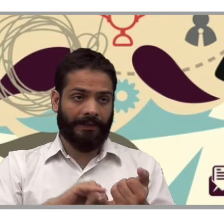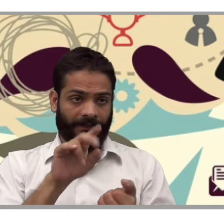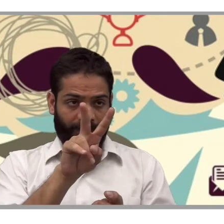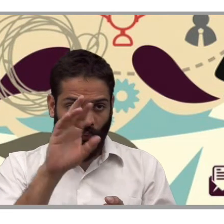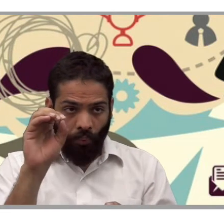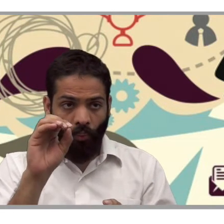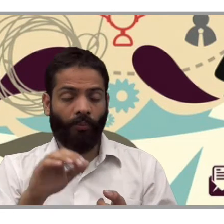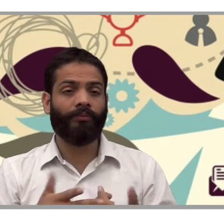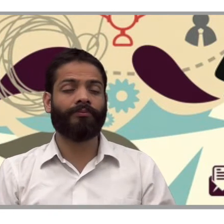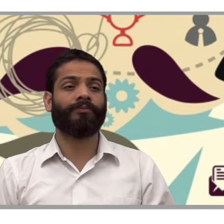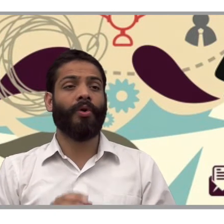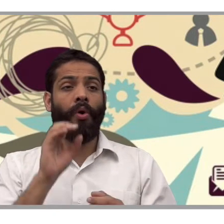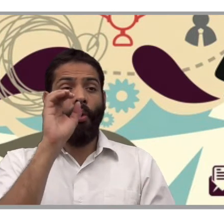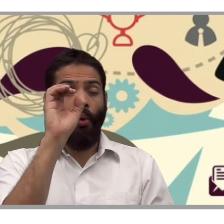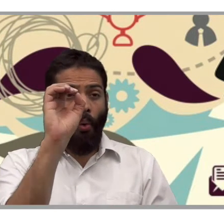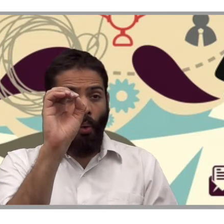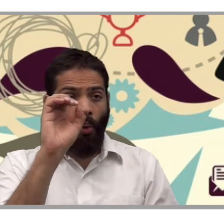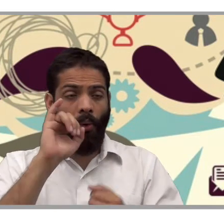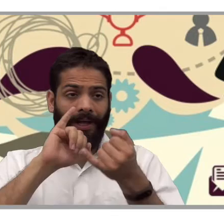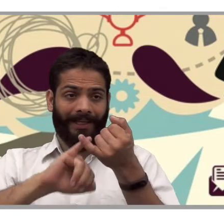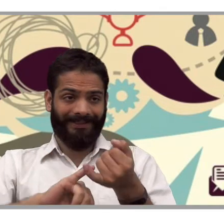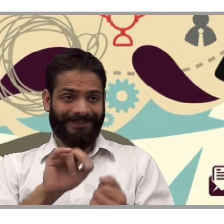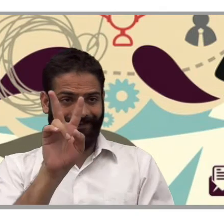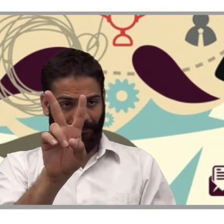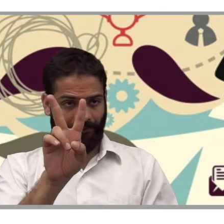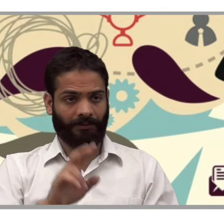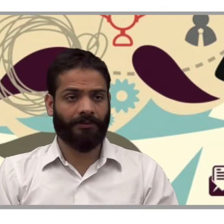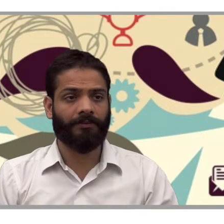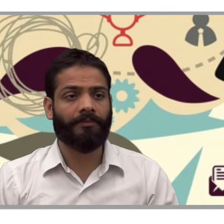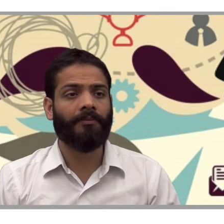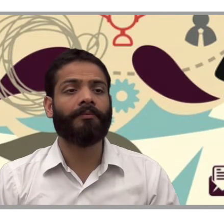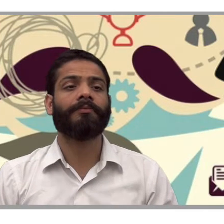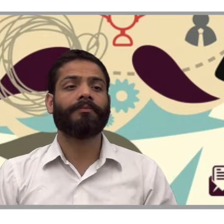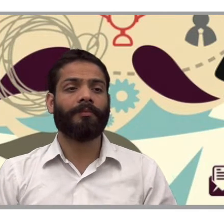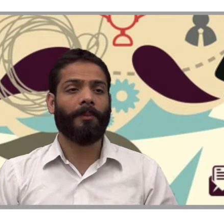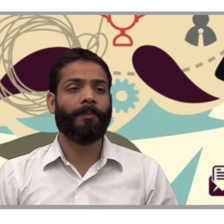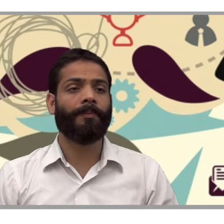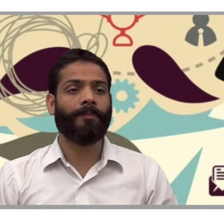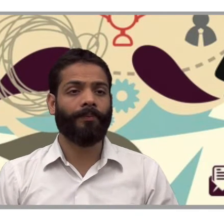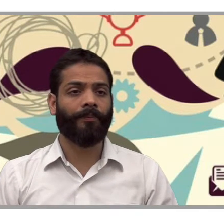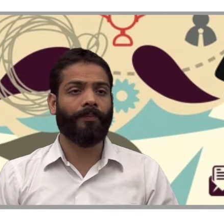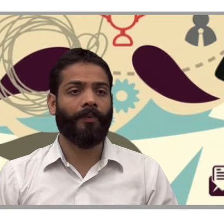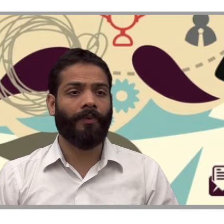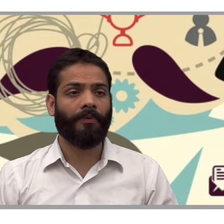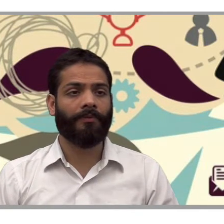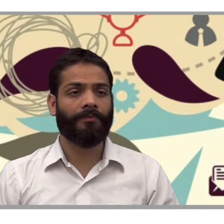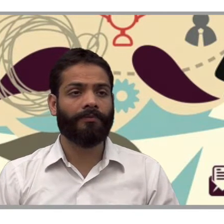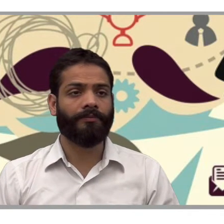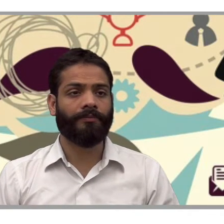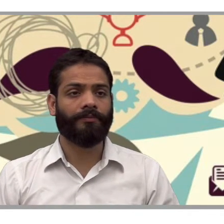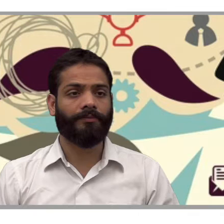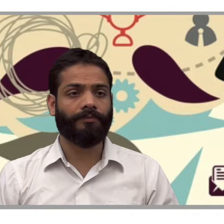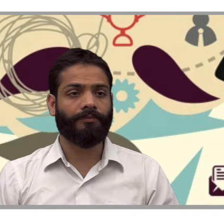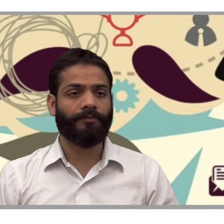A complement clause may occur to the left or the right of the matrix clause, and possible order are SVO